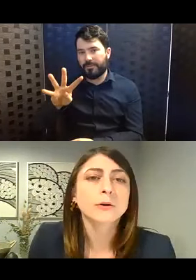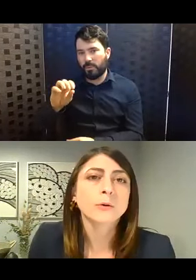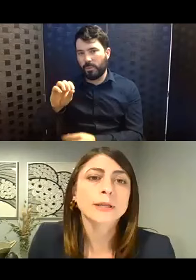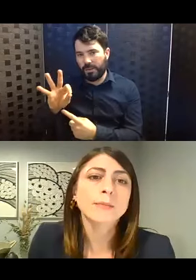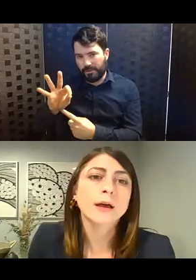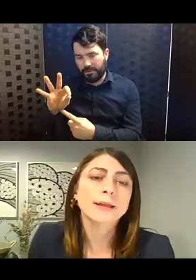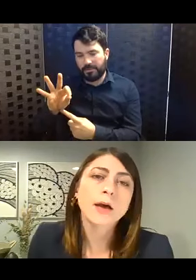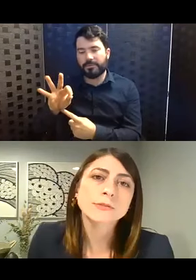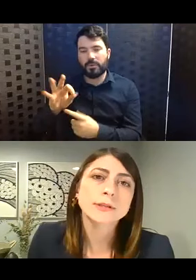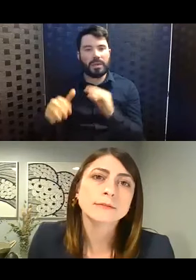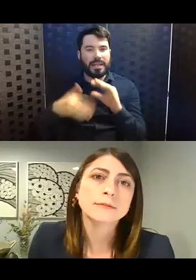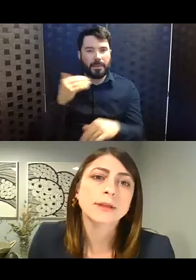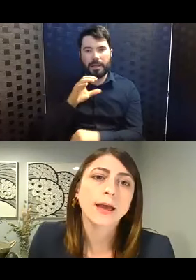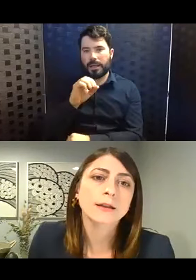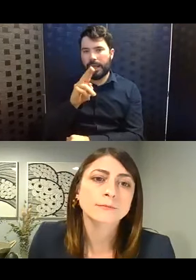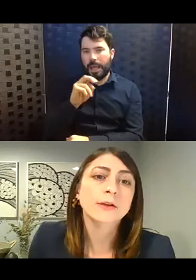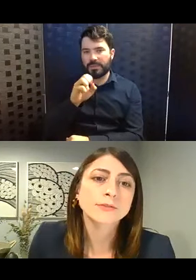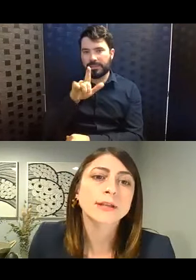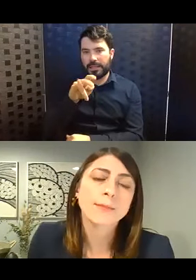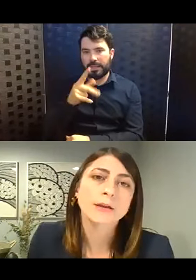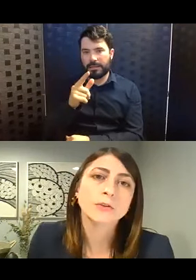734-763-5409 or email at